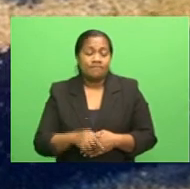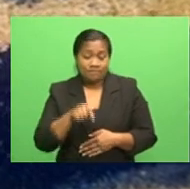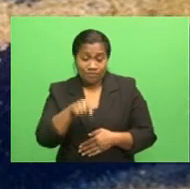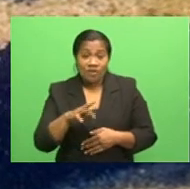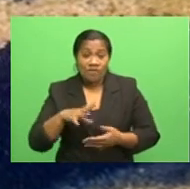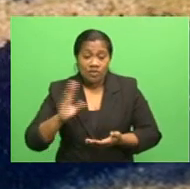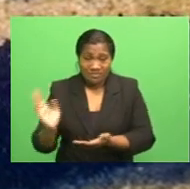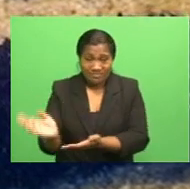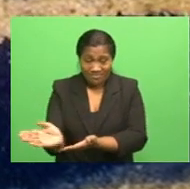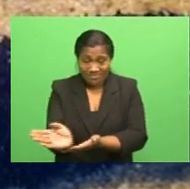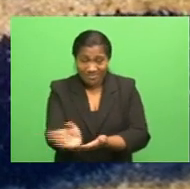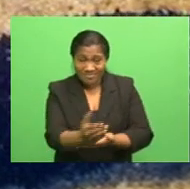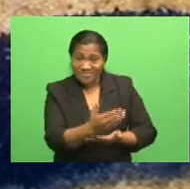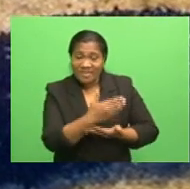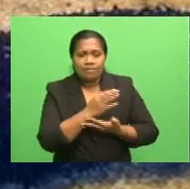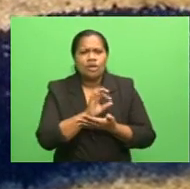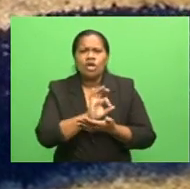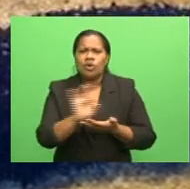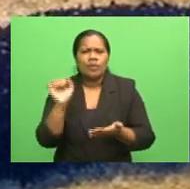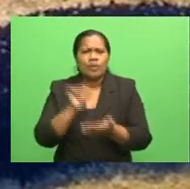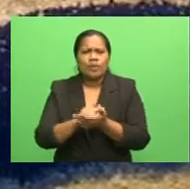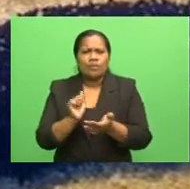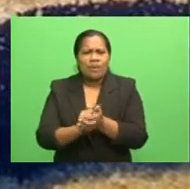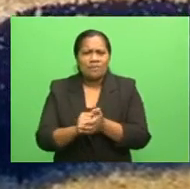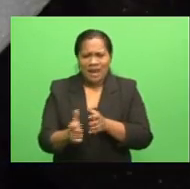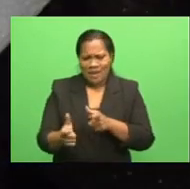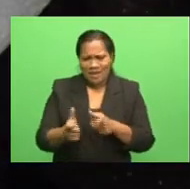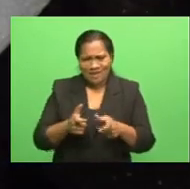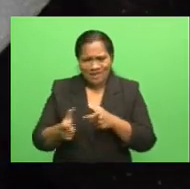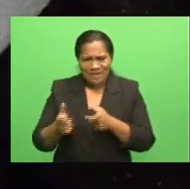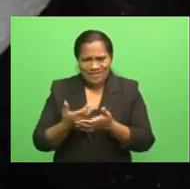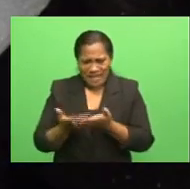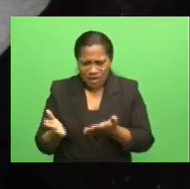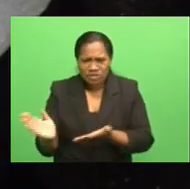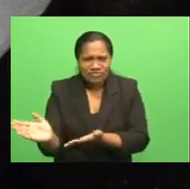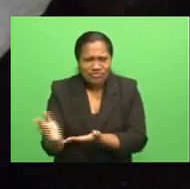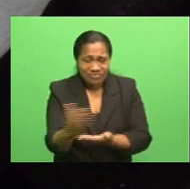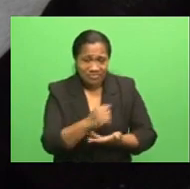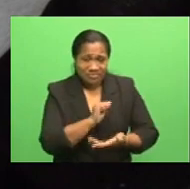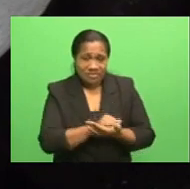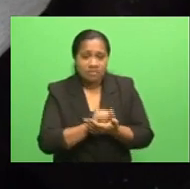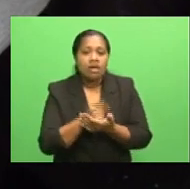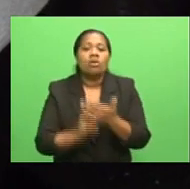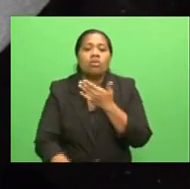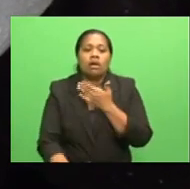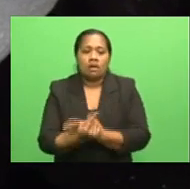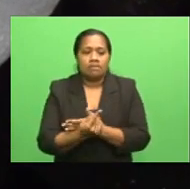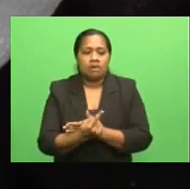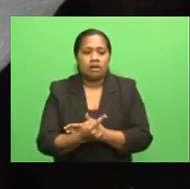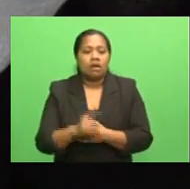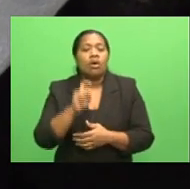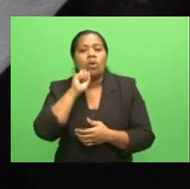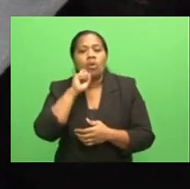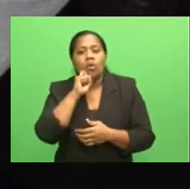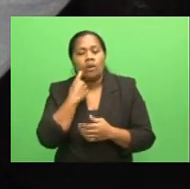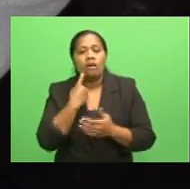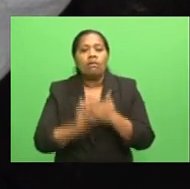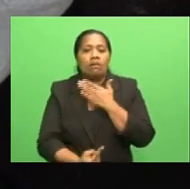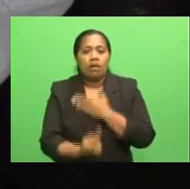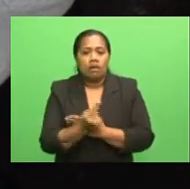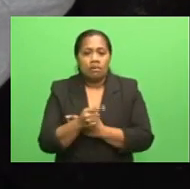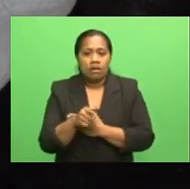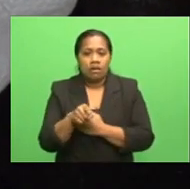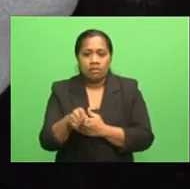harvested without any proper control will result in a bust